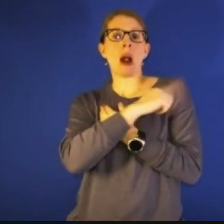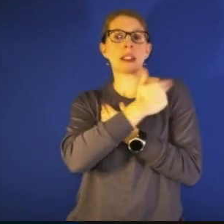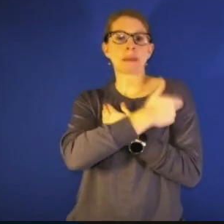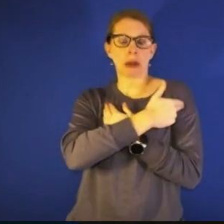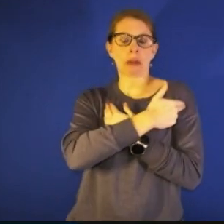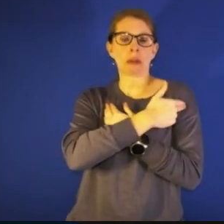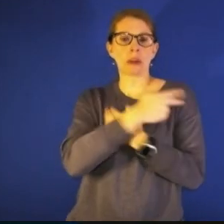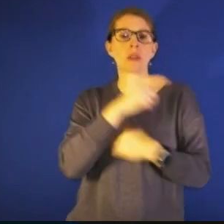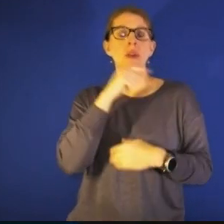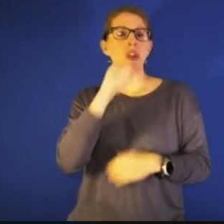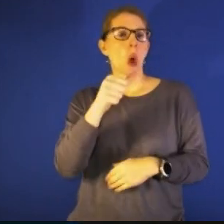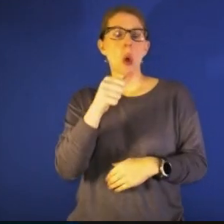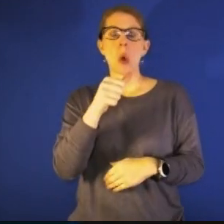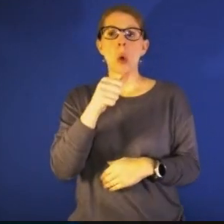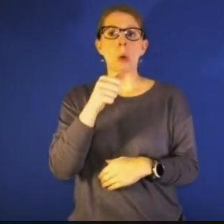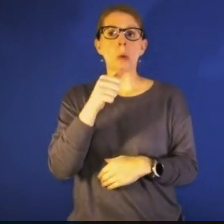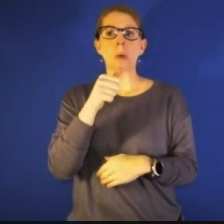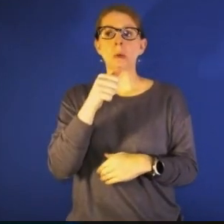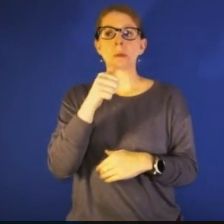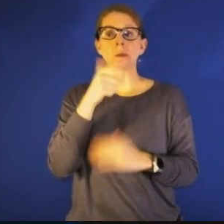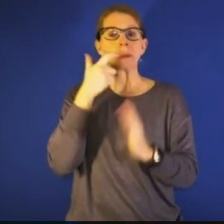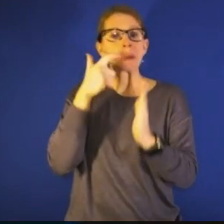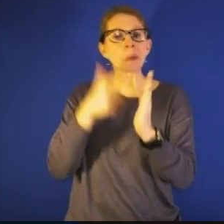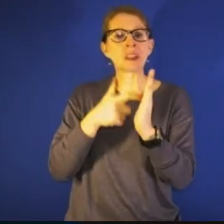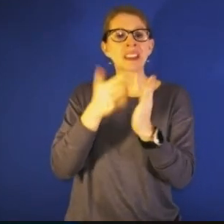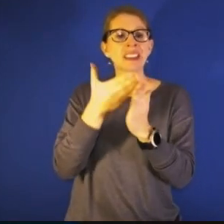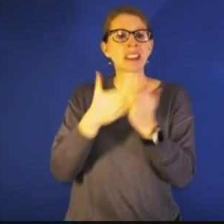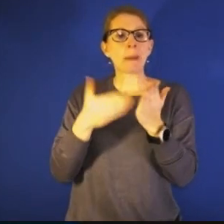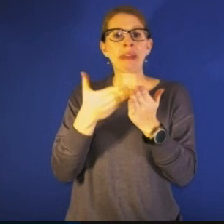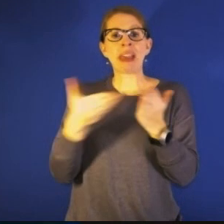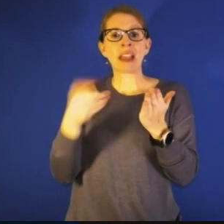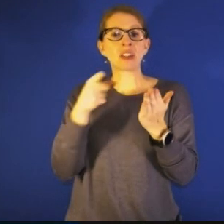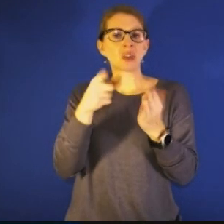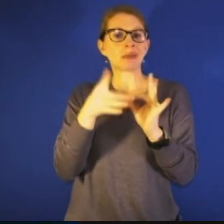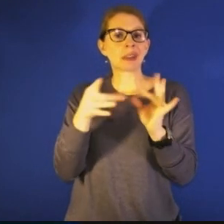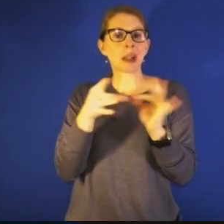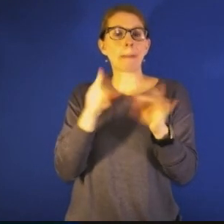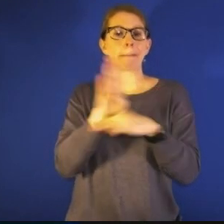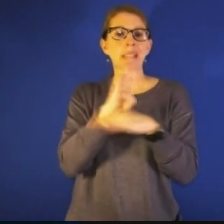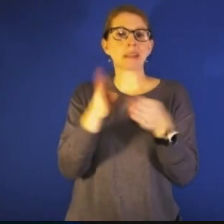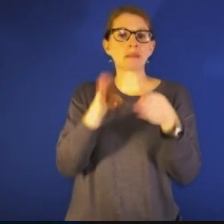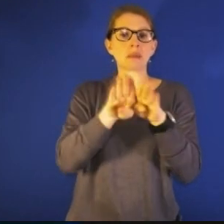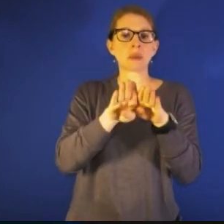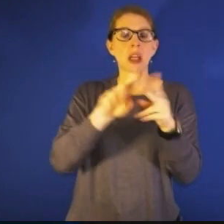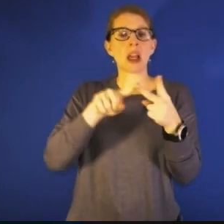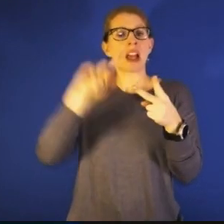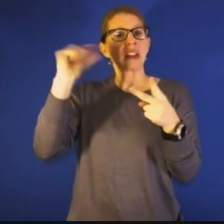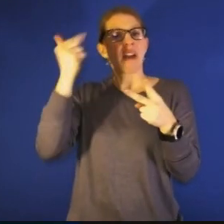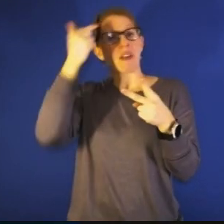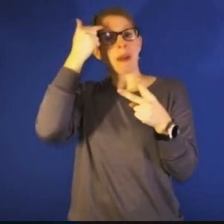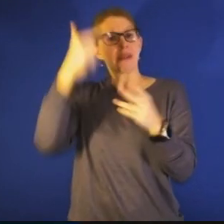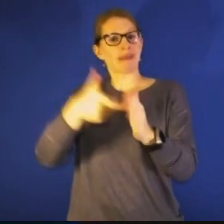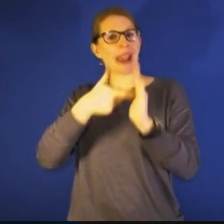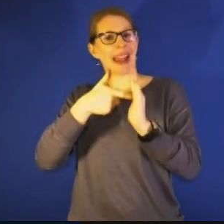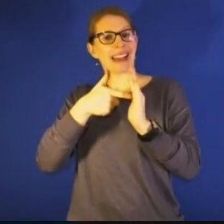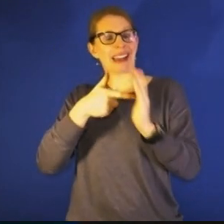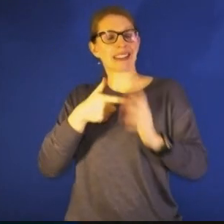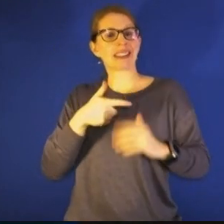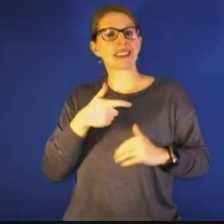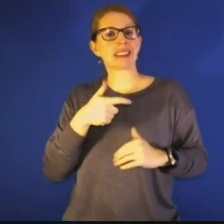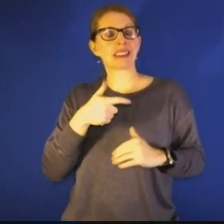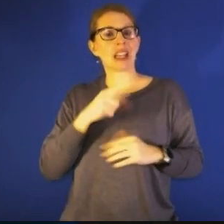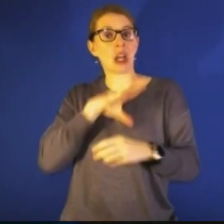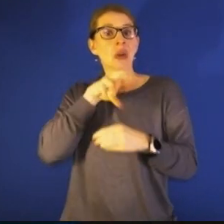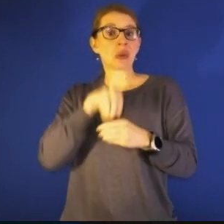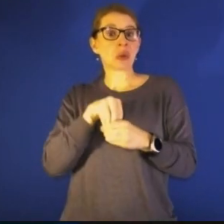that we don't see any, some of the things you've already talked about, business shutdowns and government mandates, which